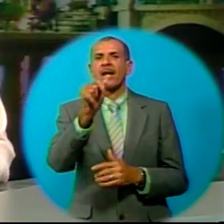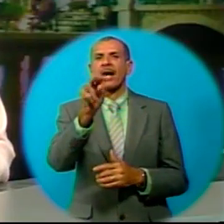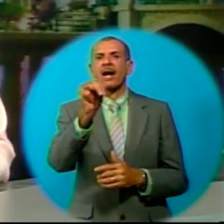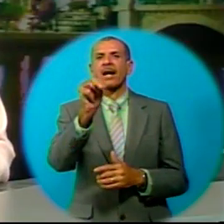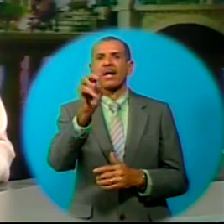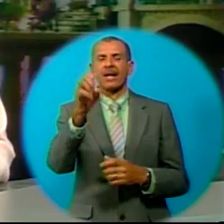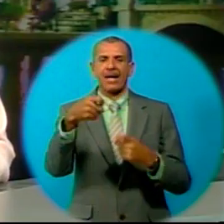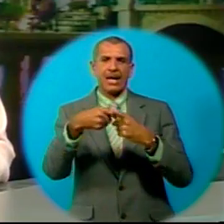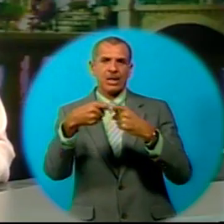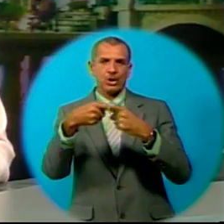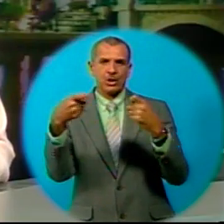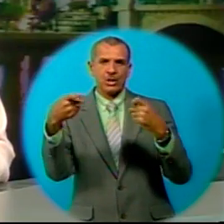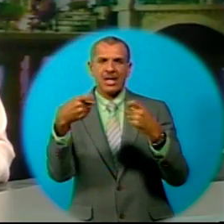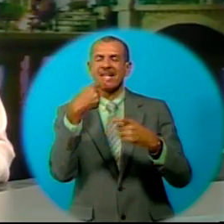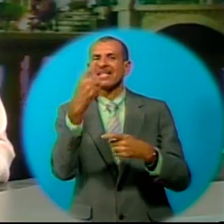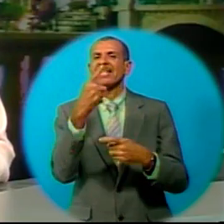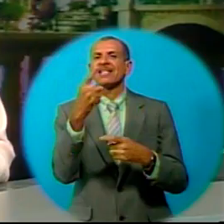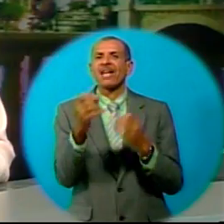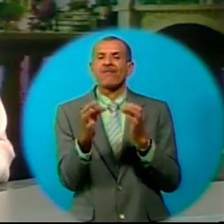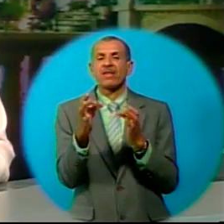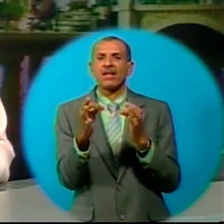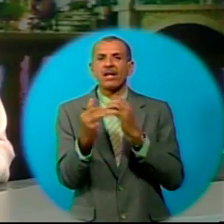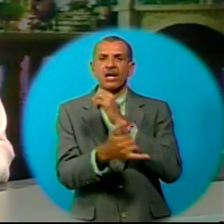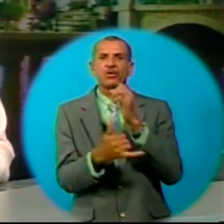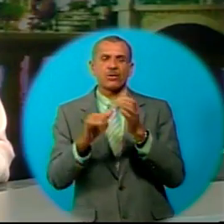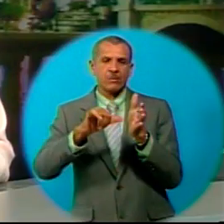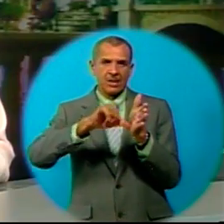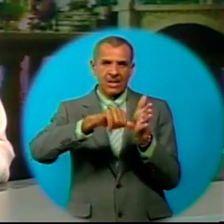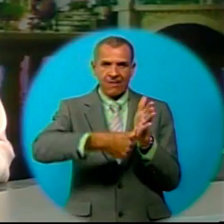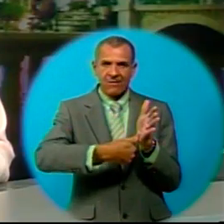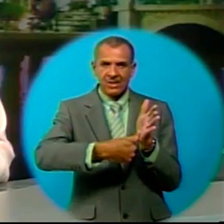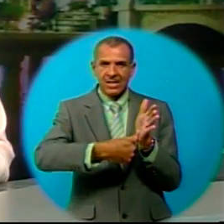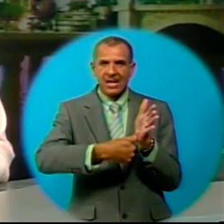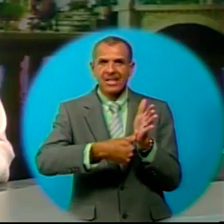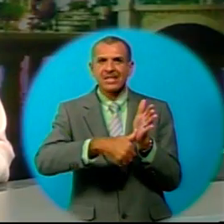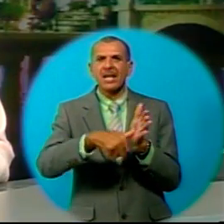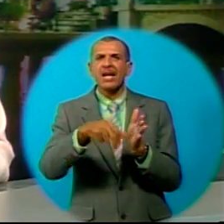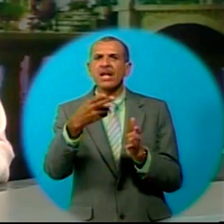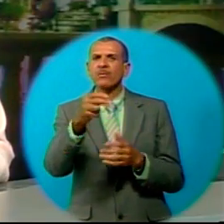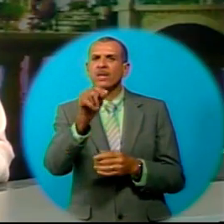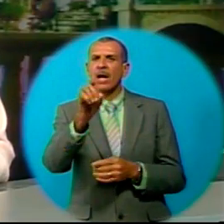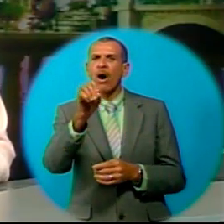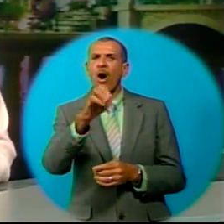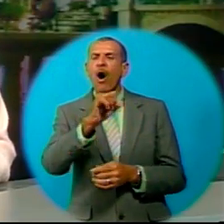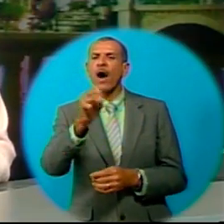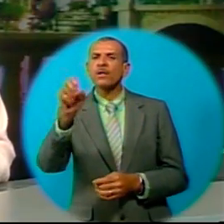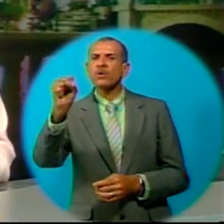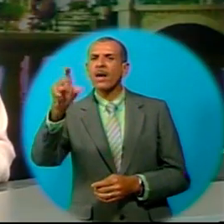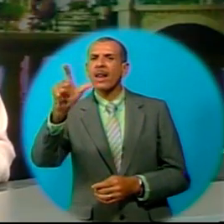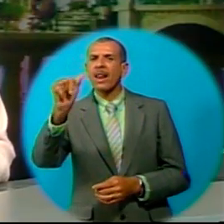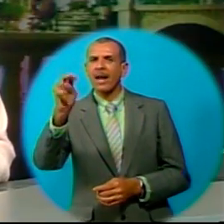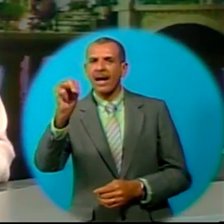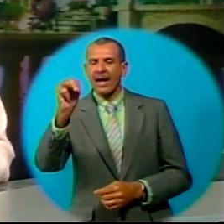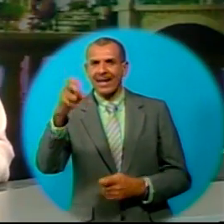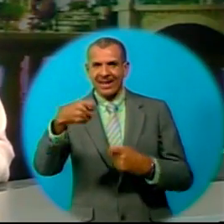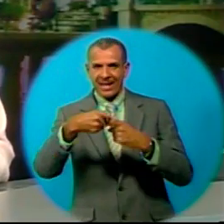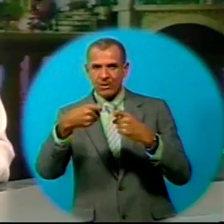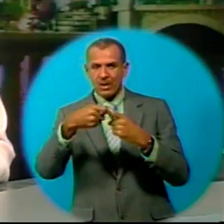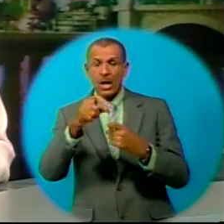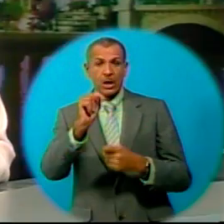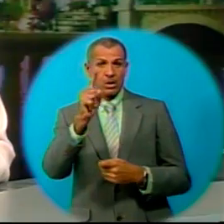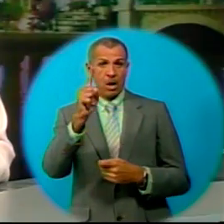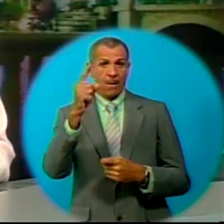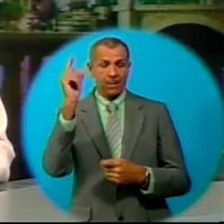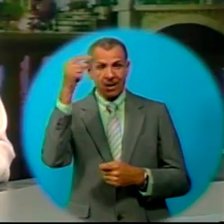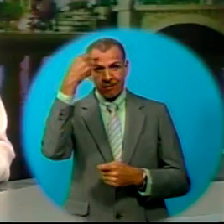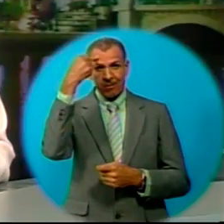continue to debate whether that country should place greater emphasis on hydro or solar electricity, a top government advisor on the